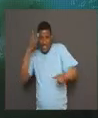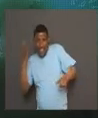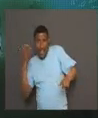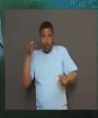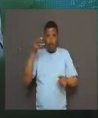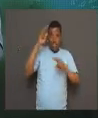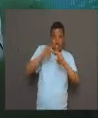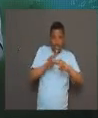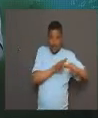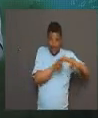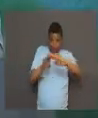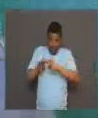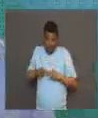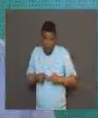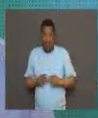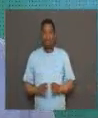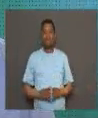of settlements.